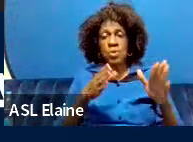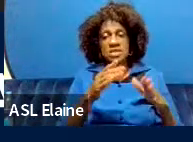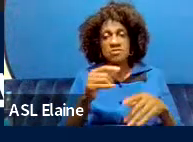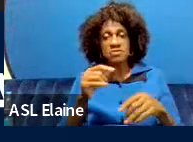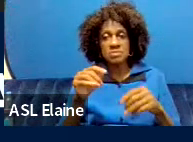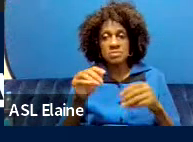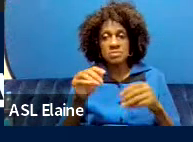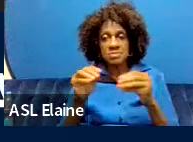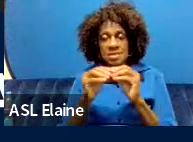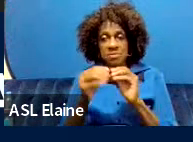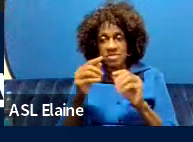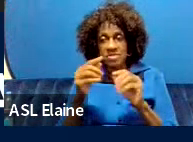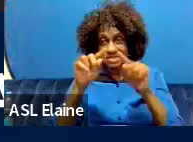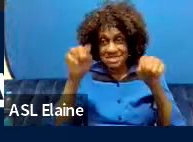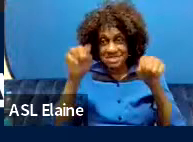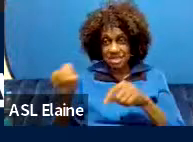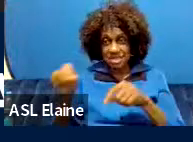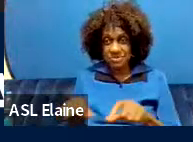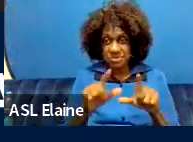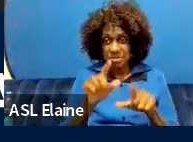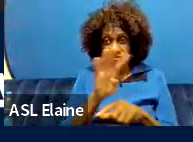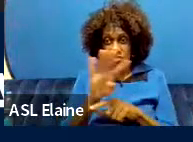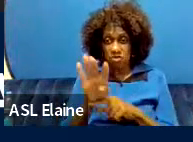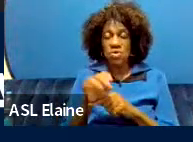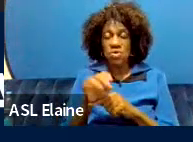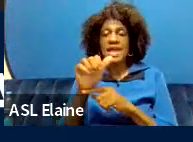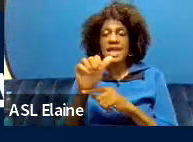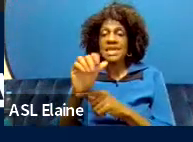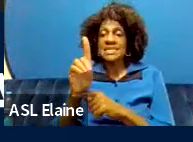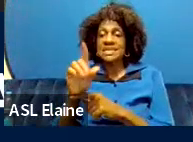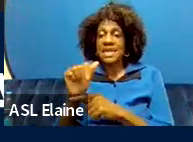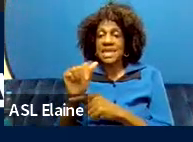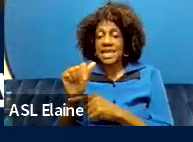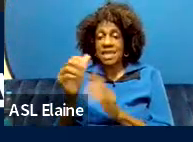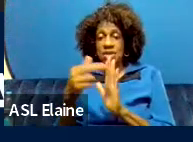slide 44. Where the ADA standards require